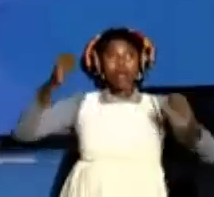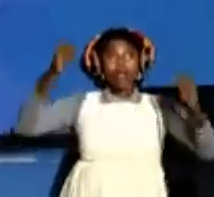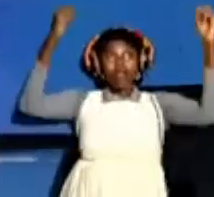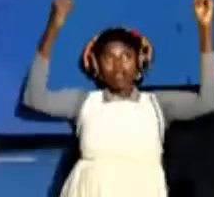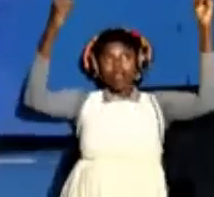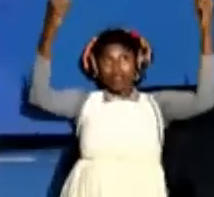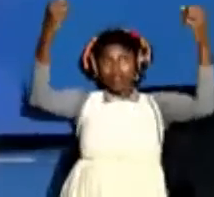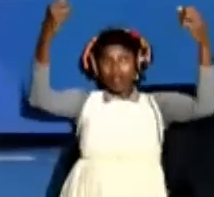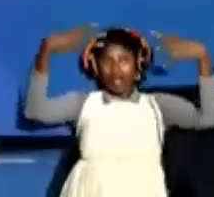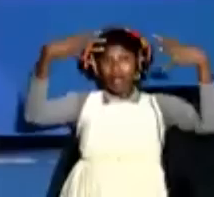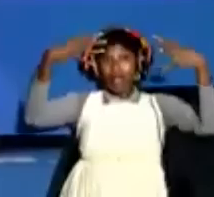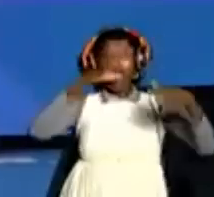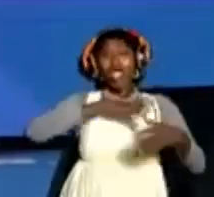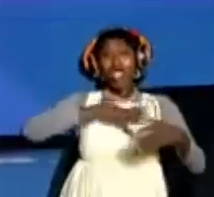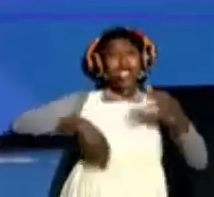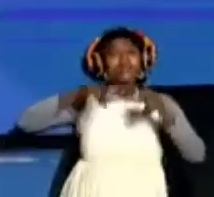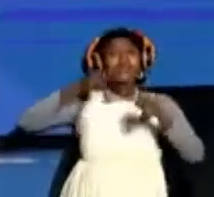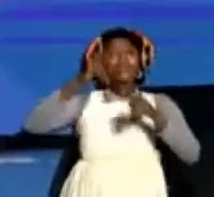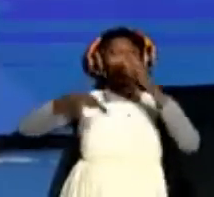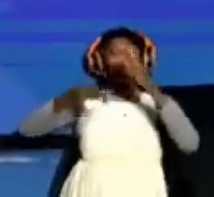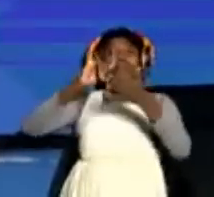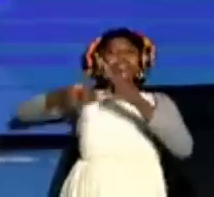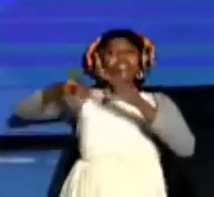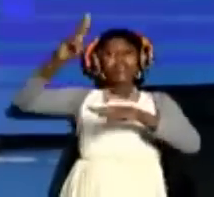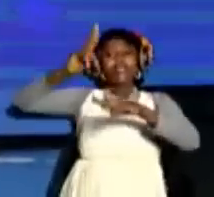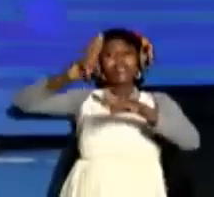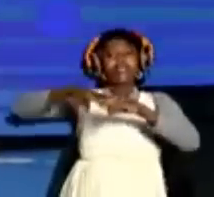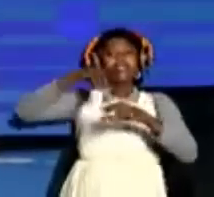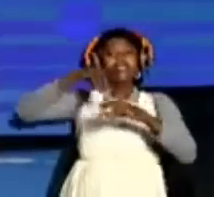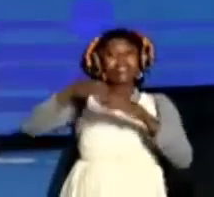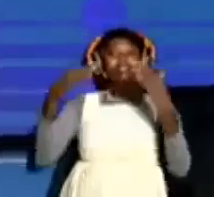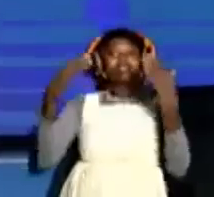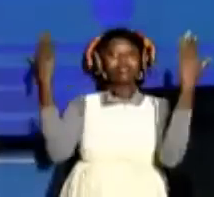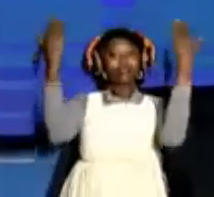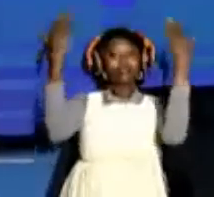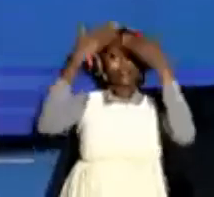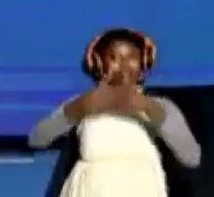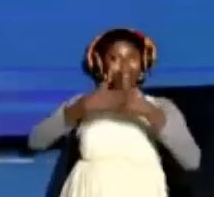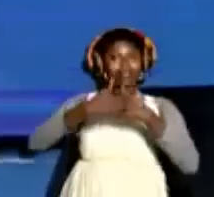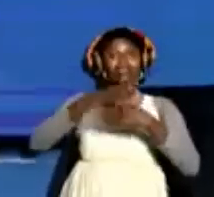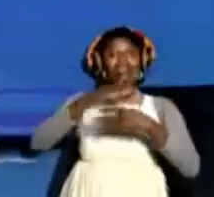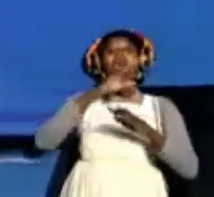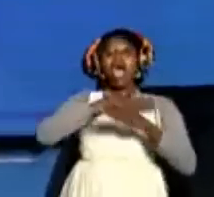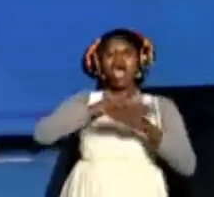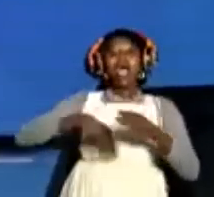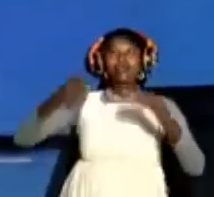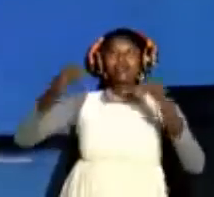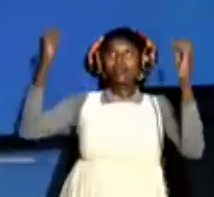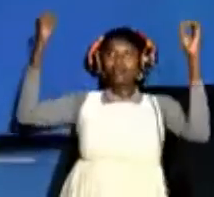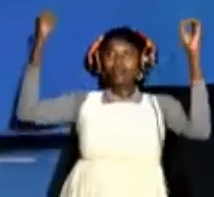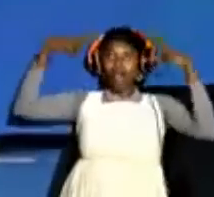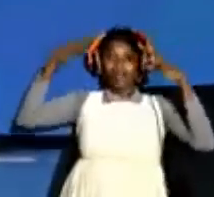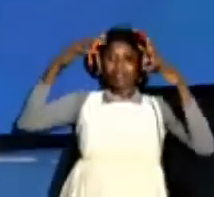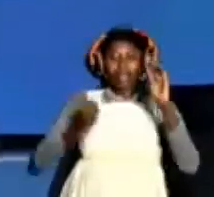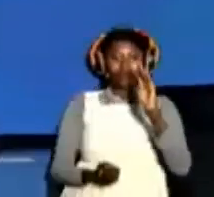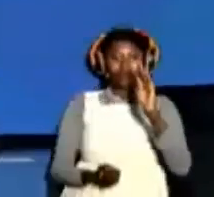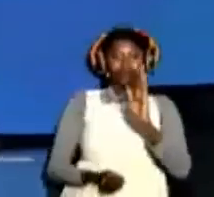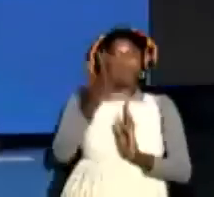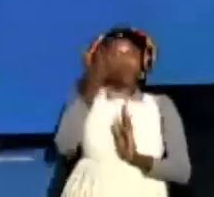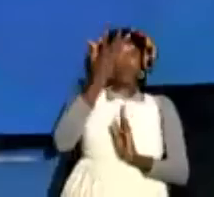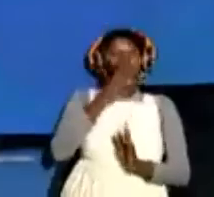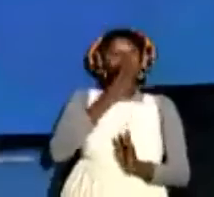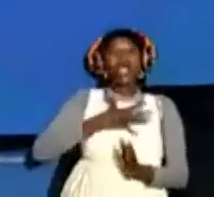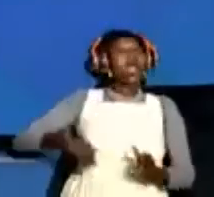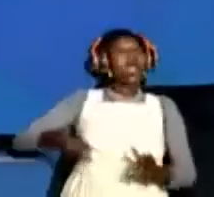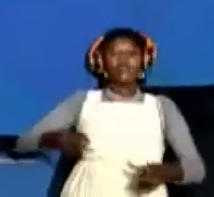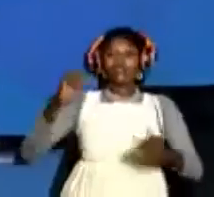Bible says, those that sat in darkness and in the region of death, light has sprung up. And we saw that that light